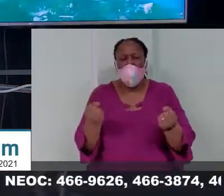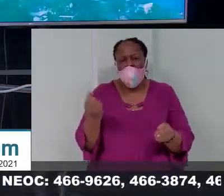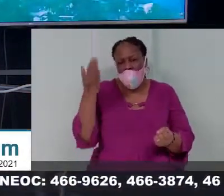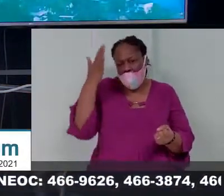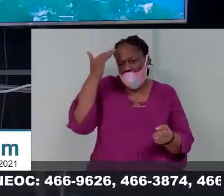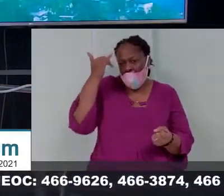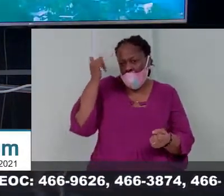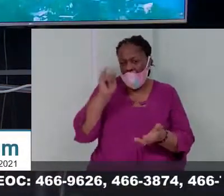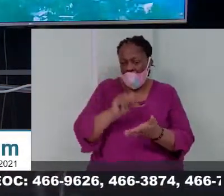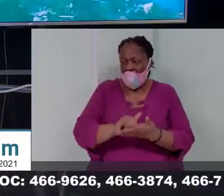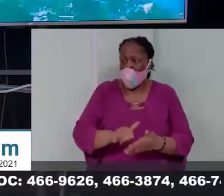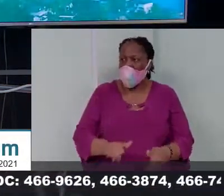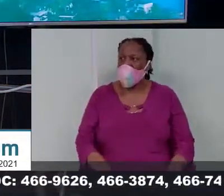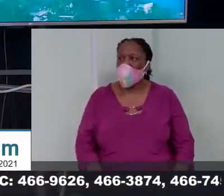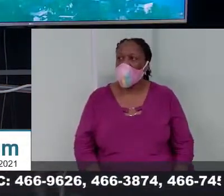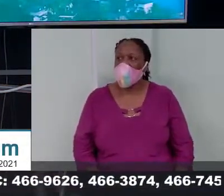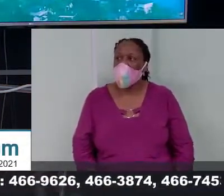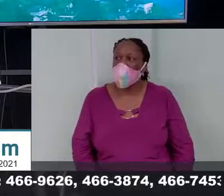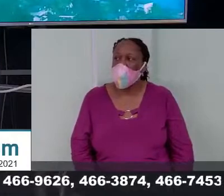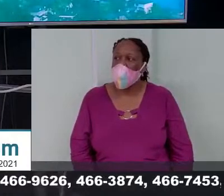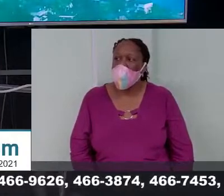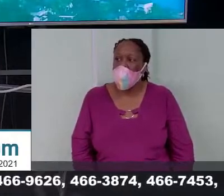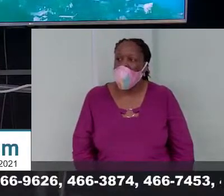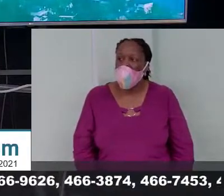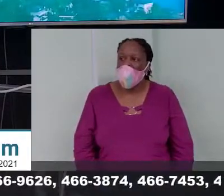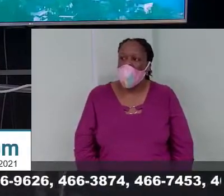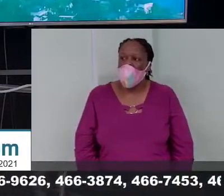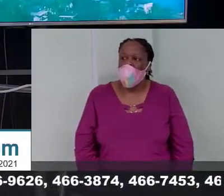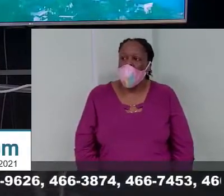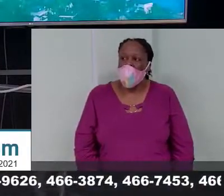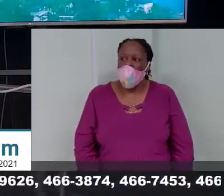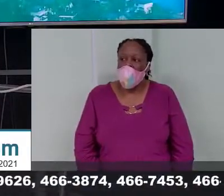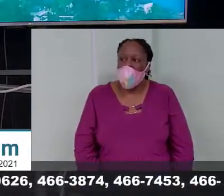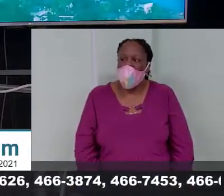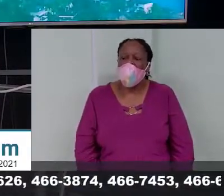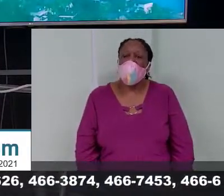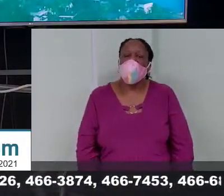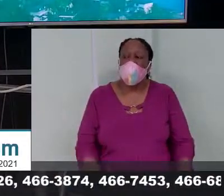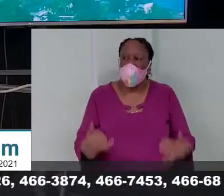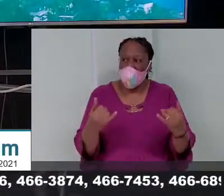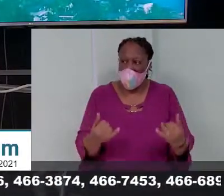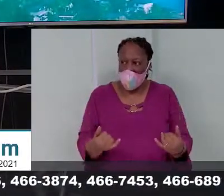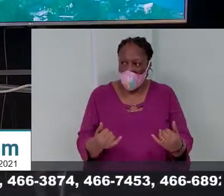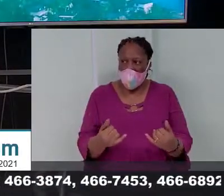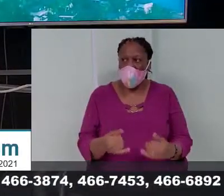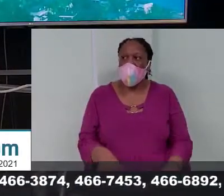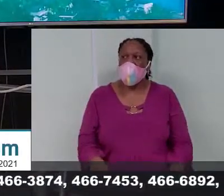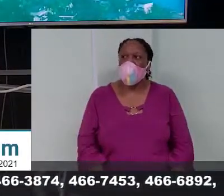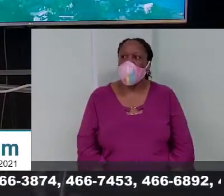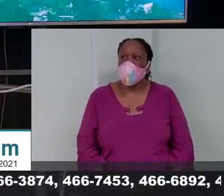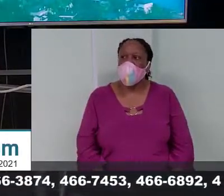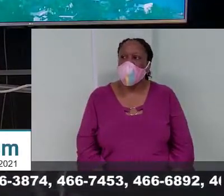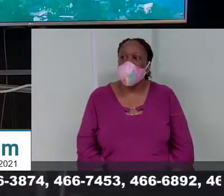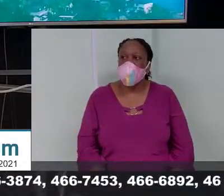Okay. Mr. Williams, thank you for the question, and let me address this question cautiously.